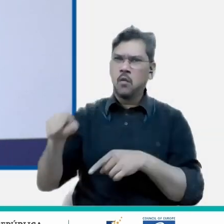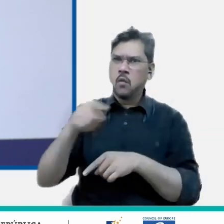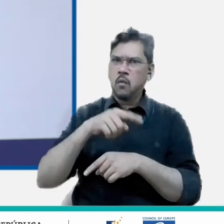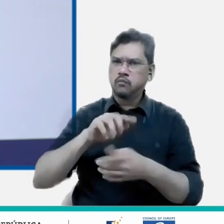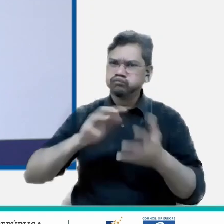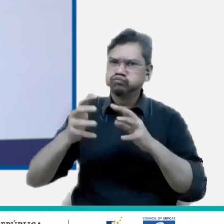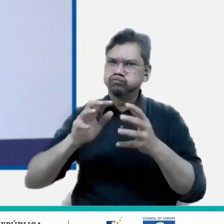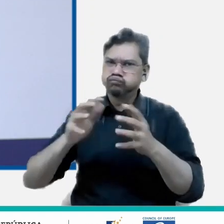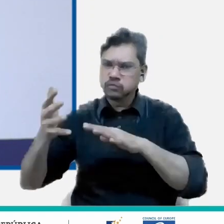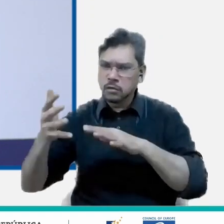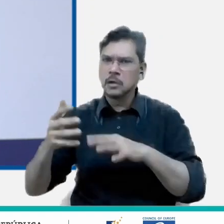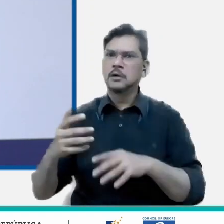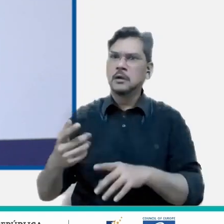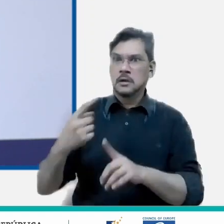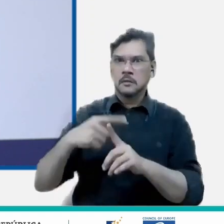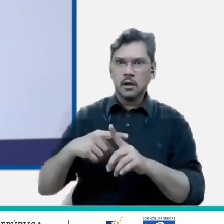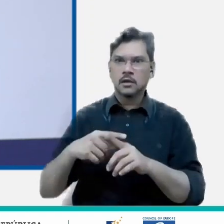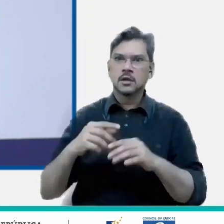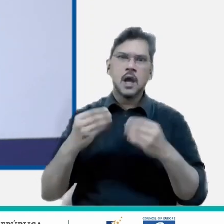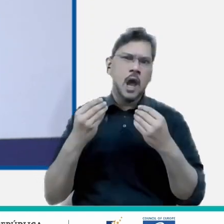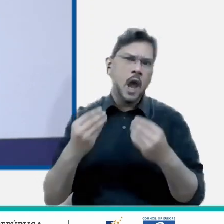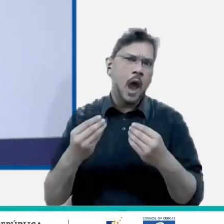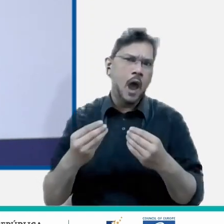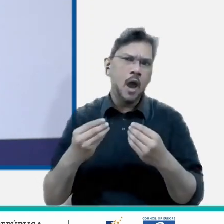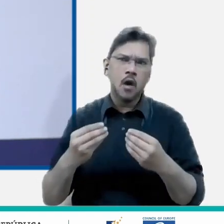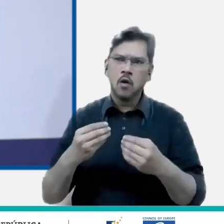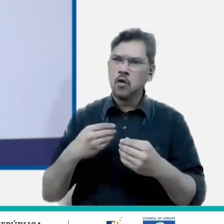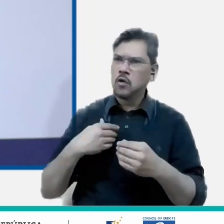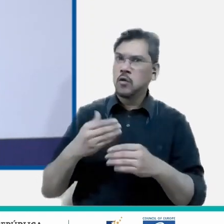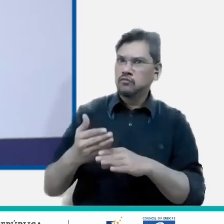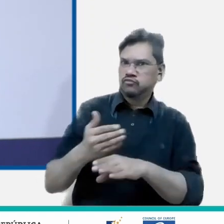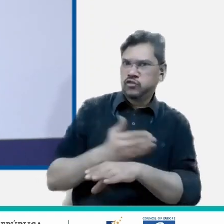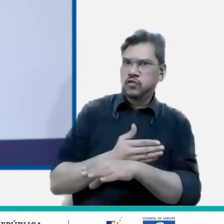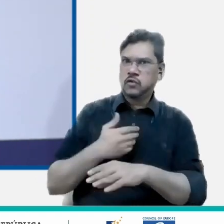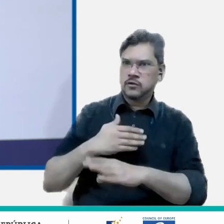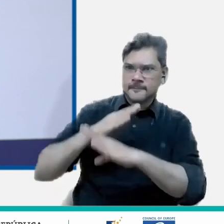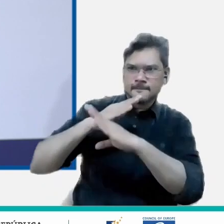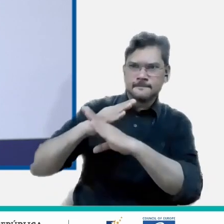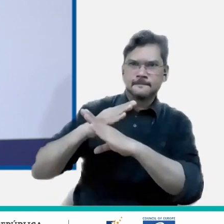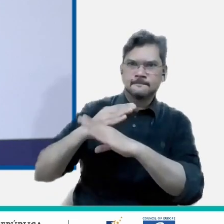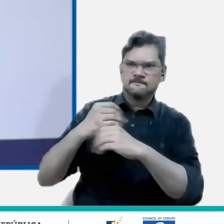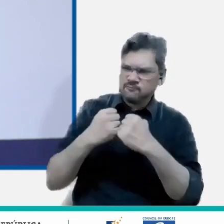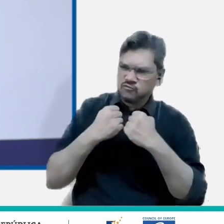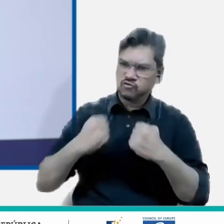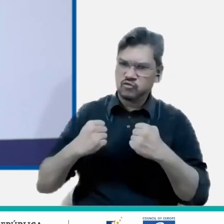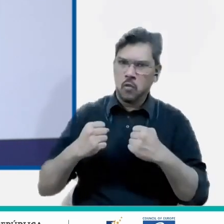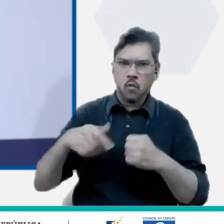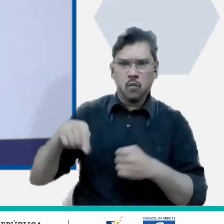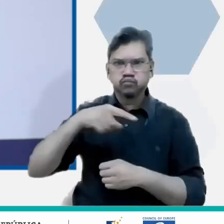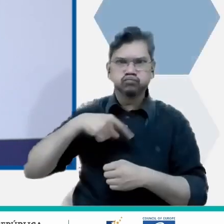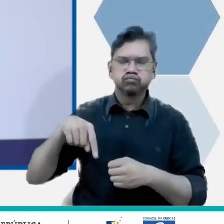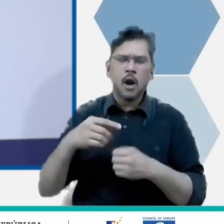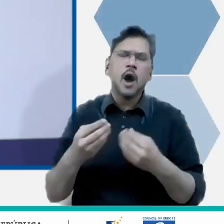and preparedness for response and resilience recovery. What is important to mention that all of these